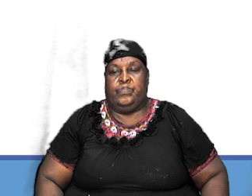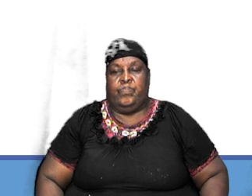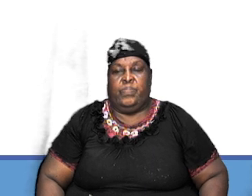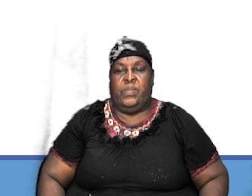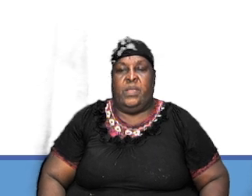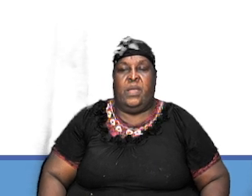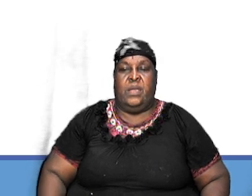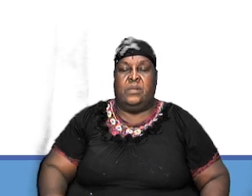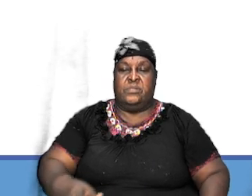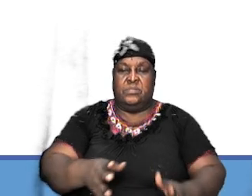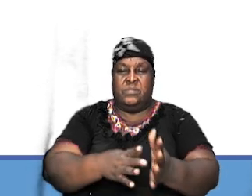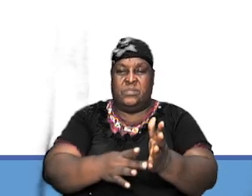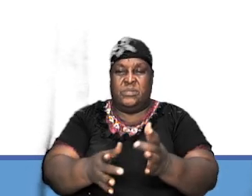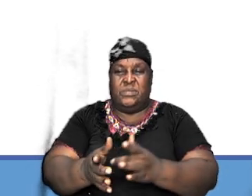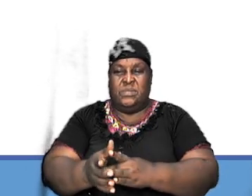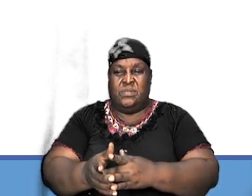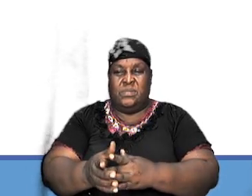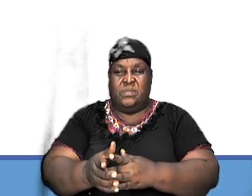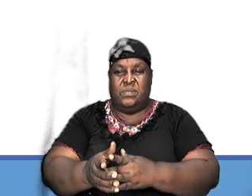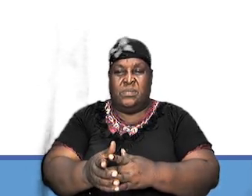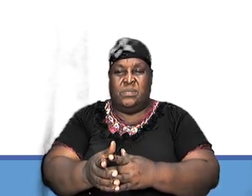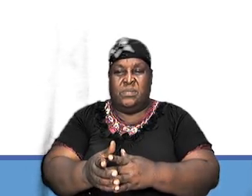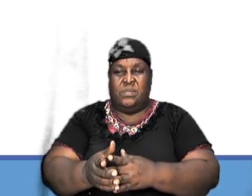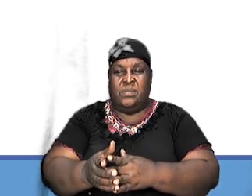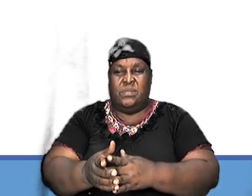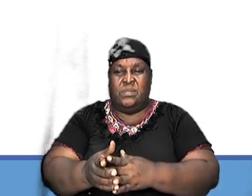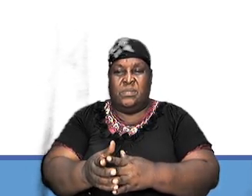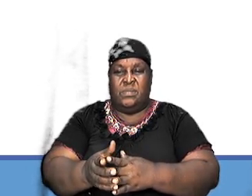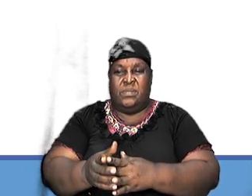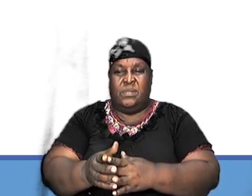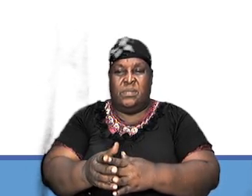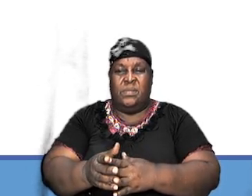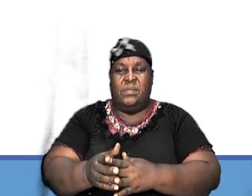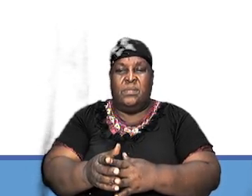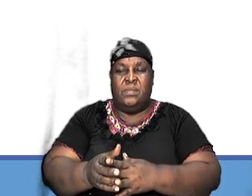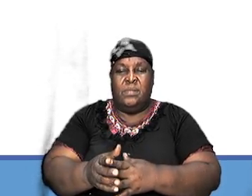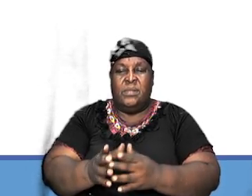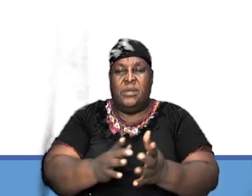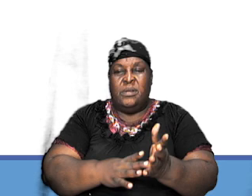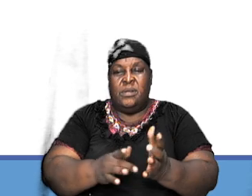And Jesus, the son of Zebedee, and John, the